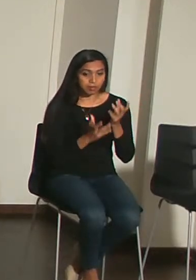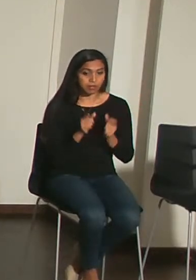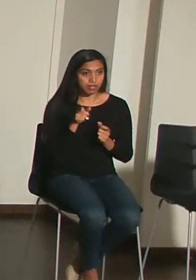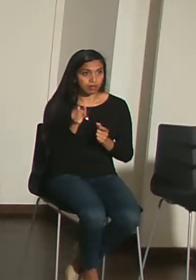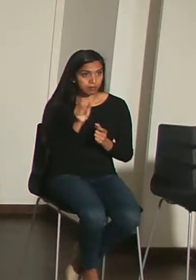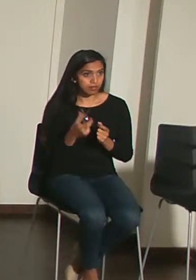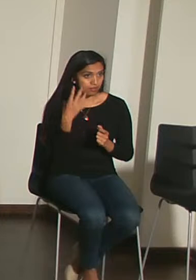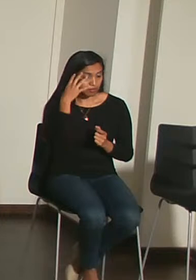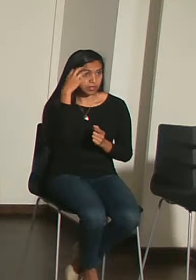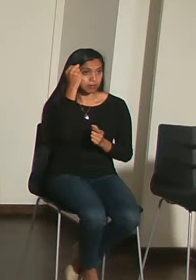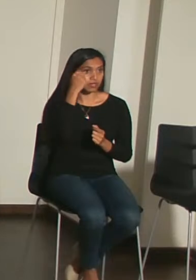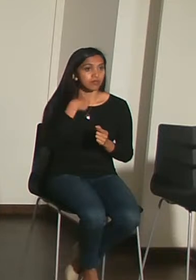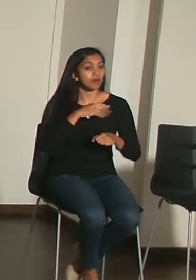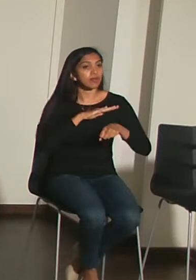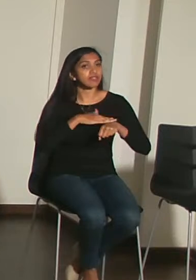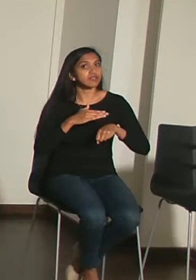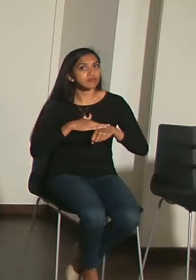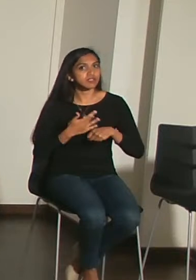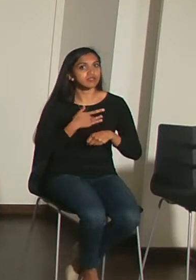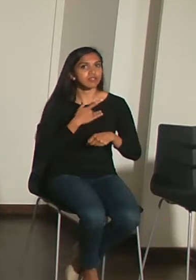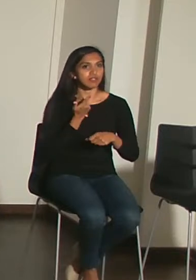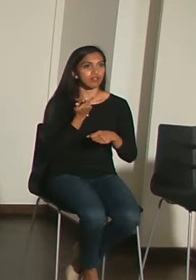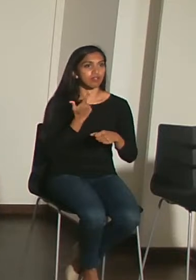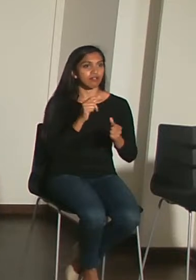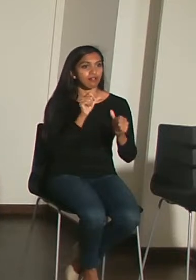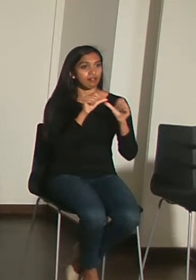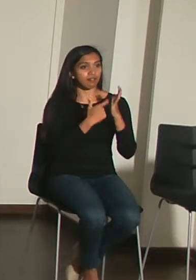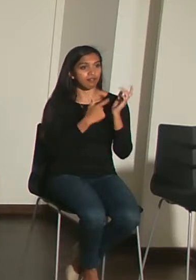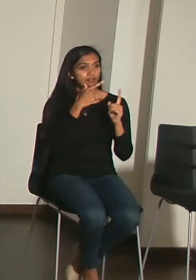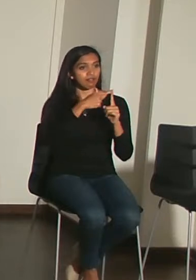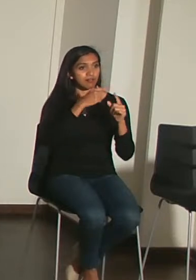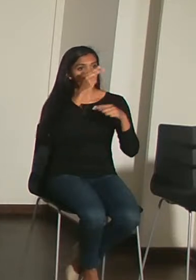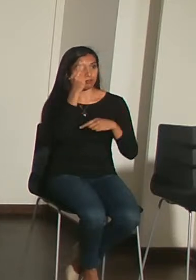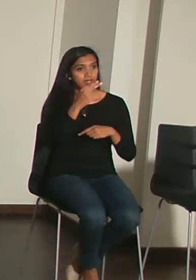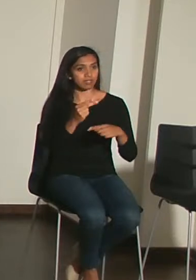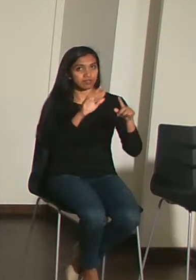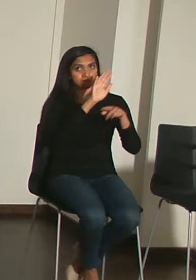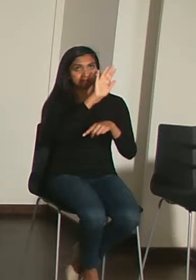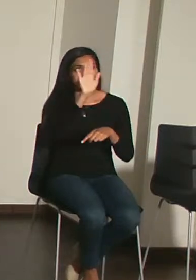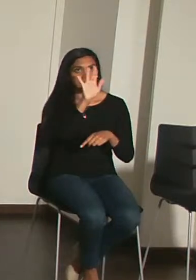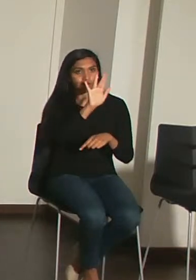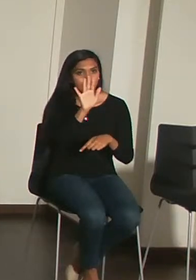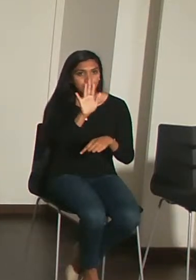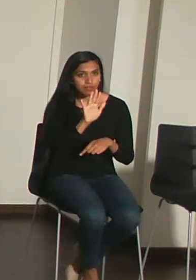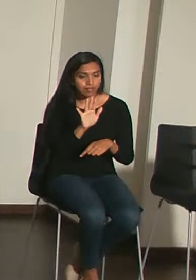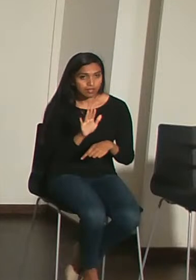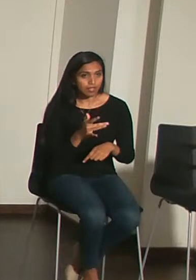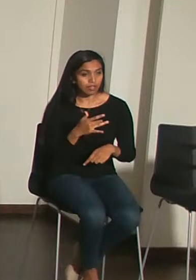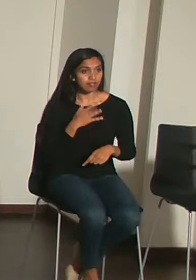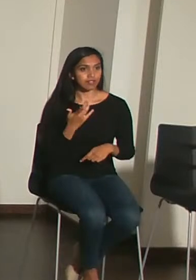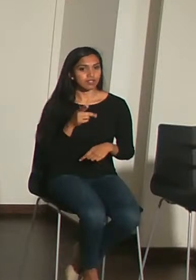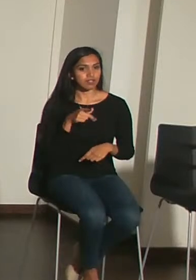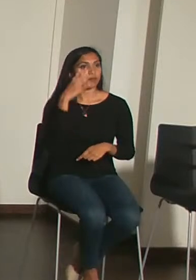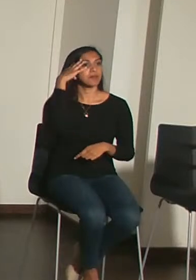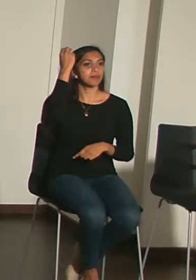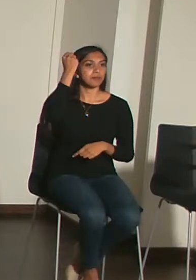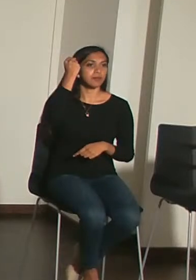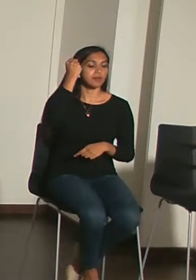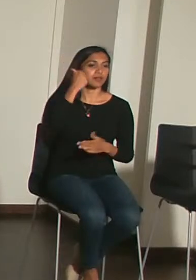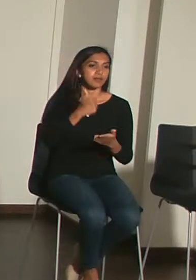that experience to be, and that's what activation can sometimes